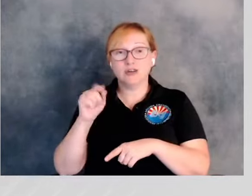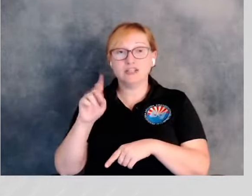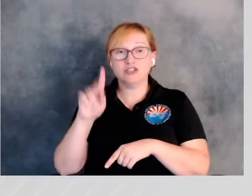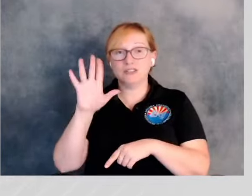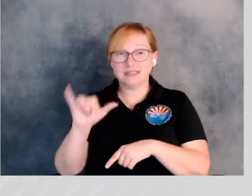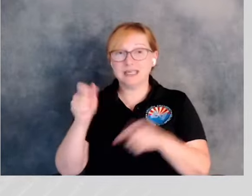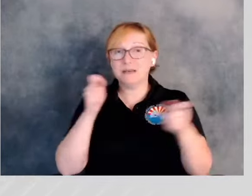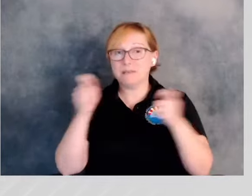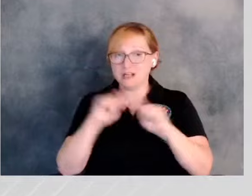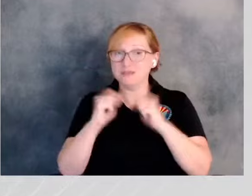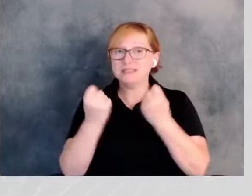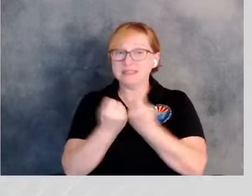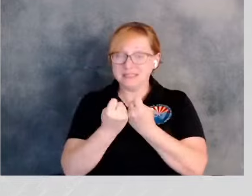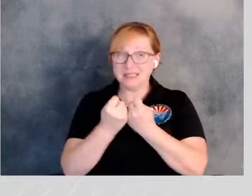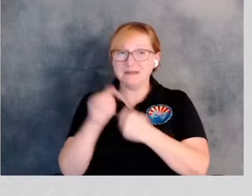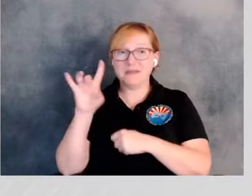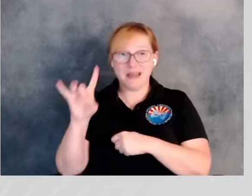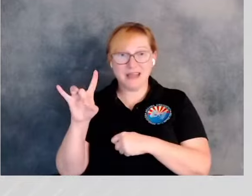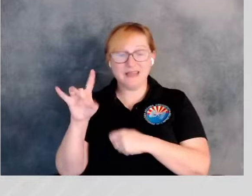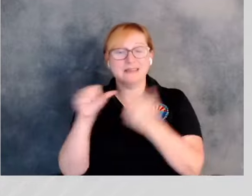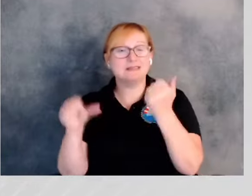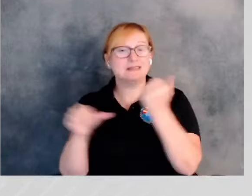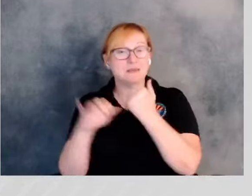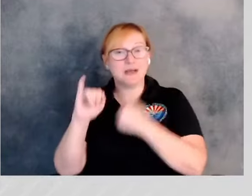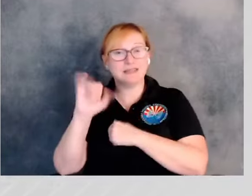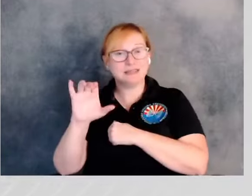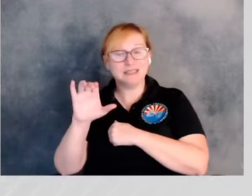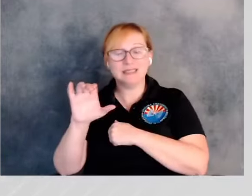8, Deputy IC Bill Miller.